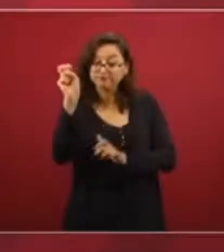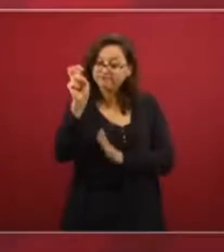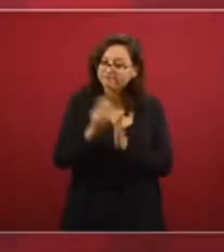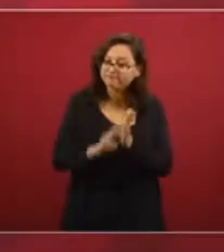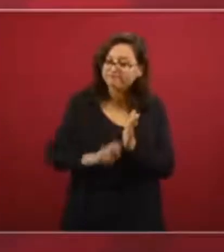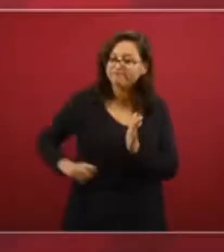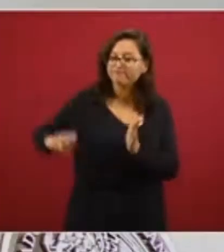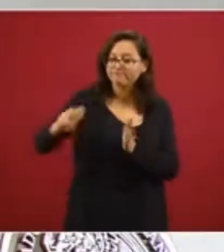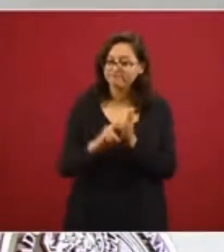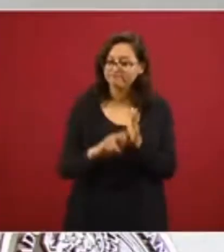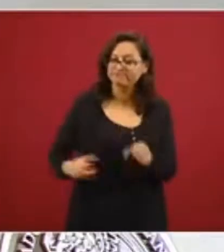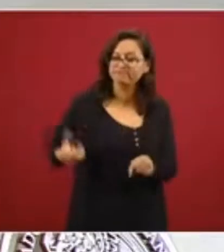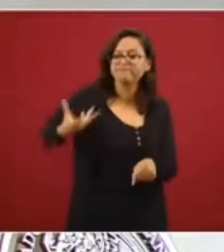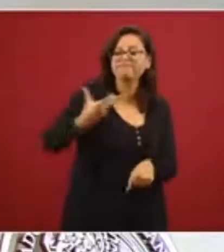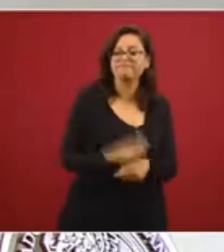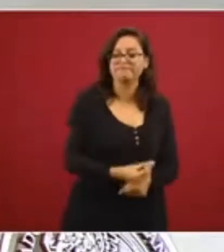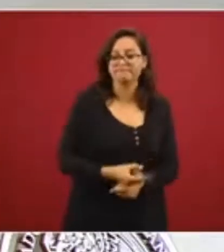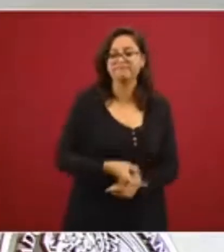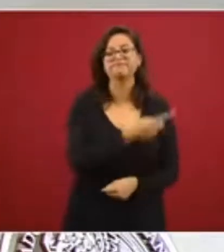Yo